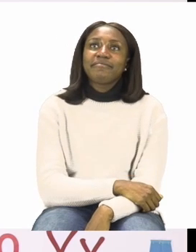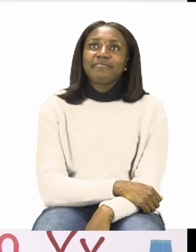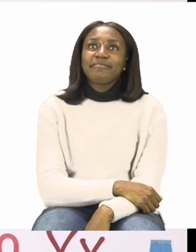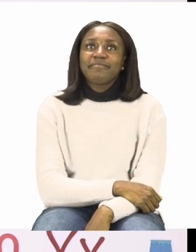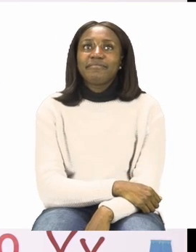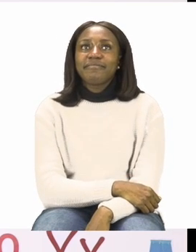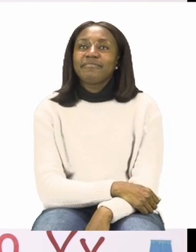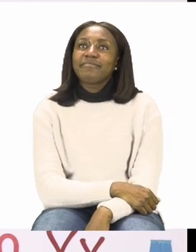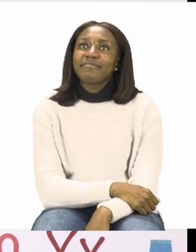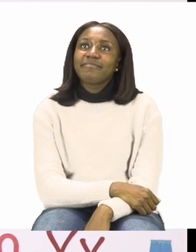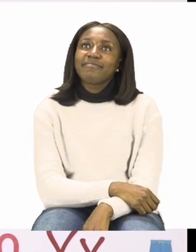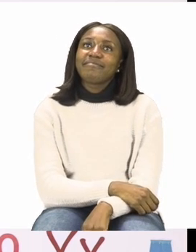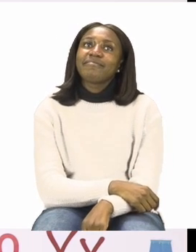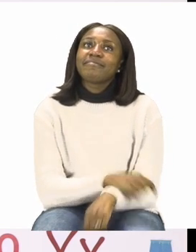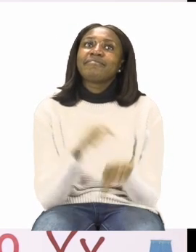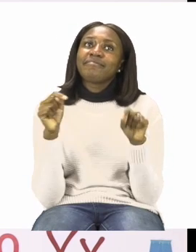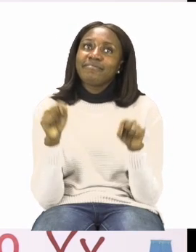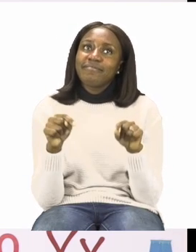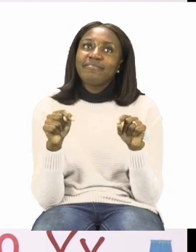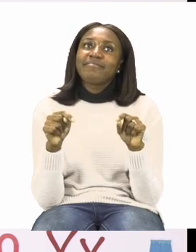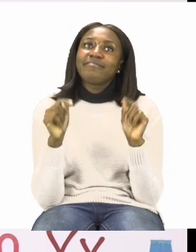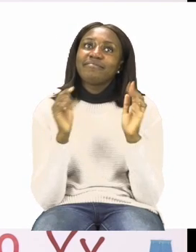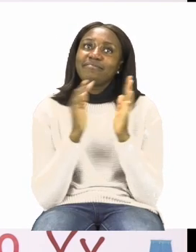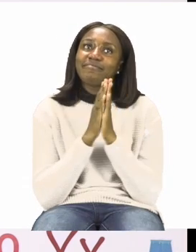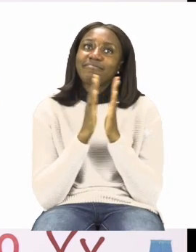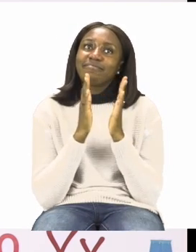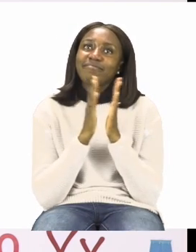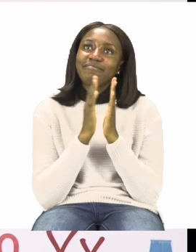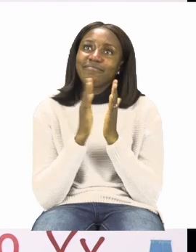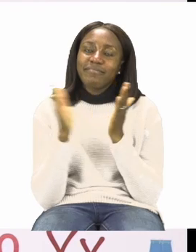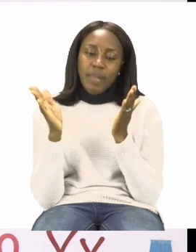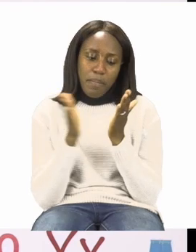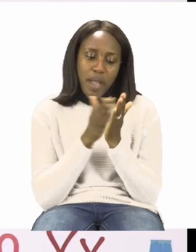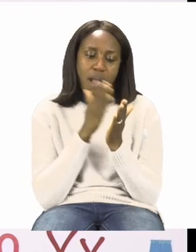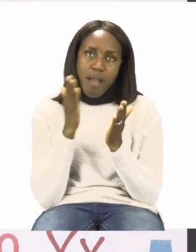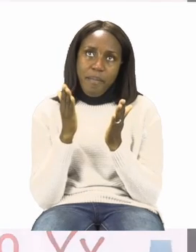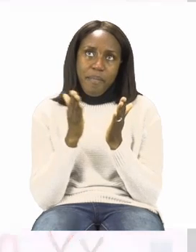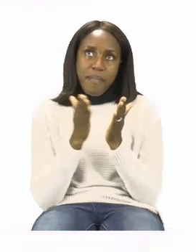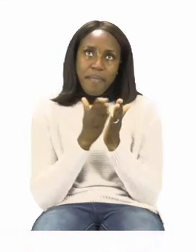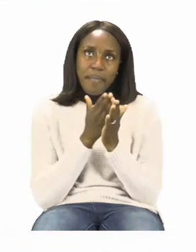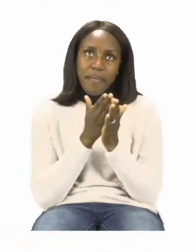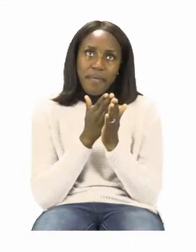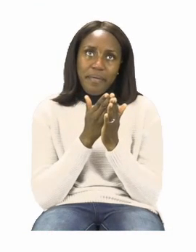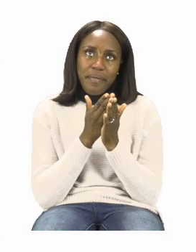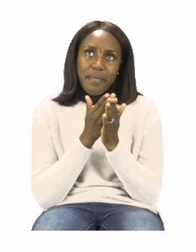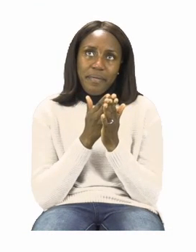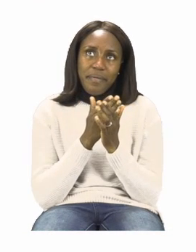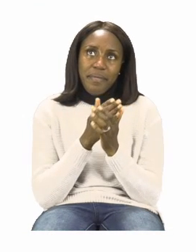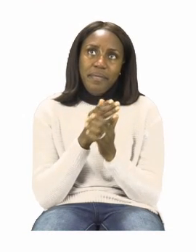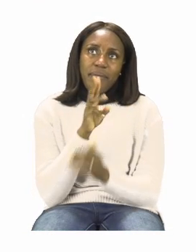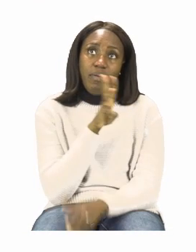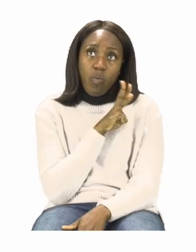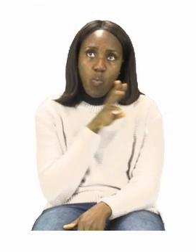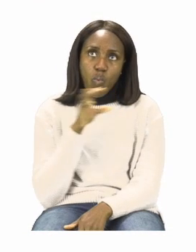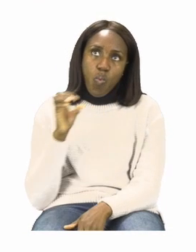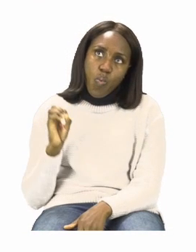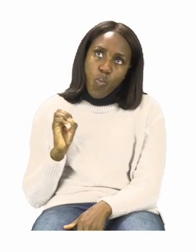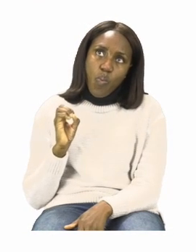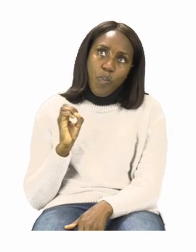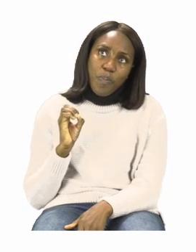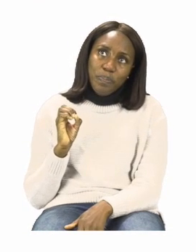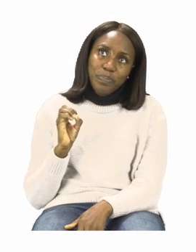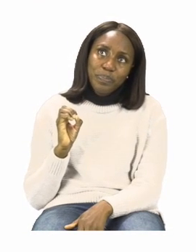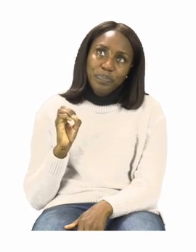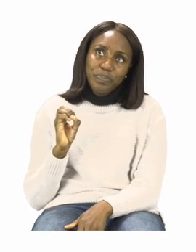this part of the lesson, I want you to turn your booklets to page 30. Let's quickly go